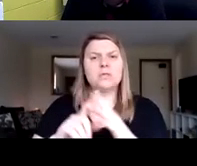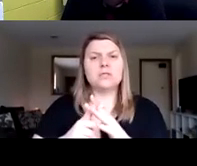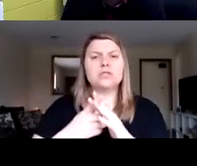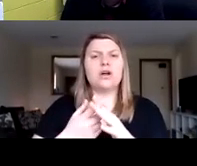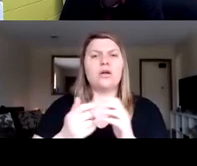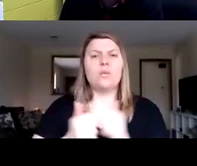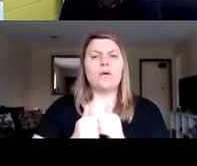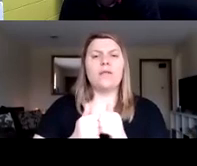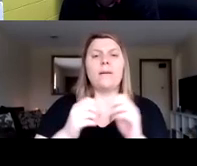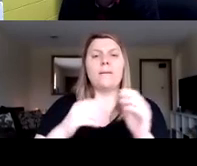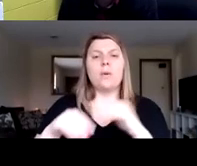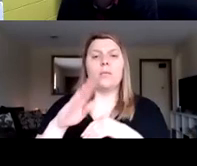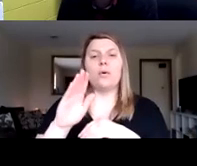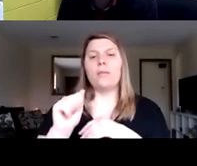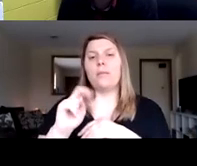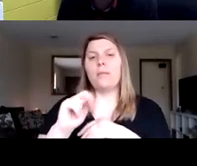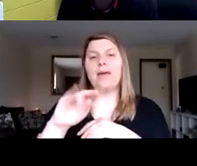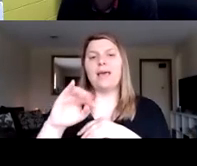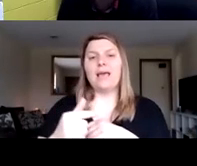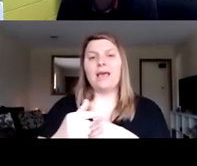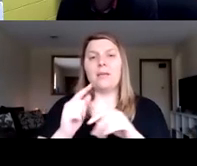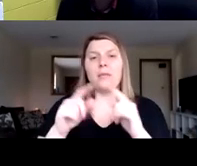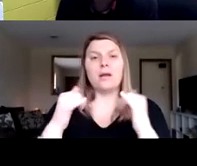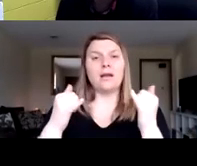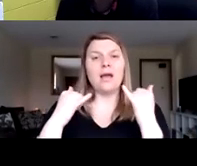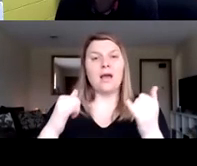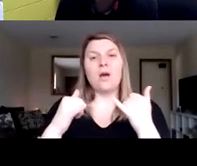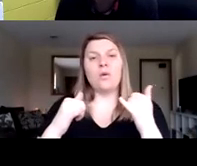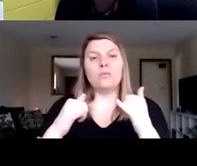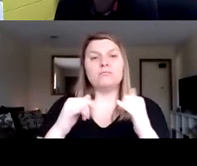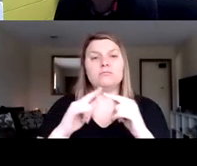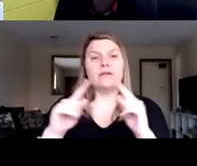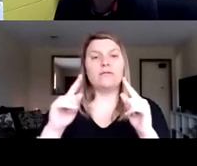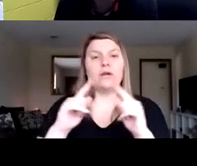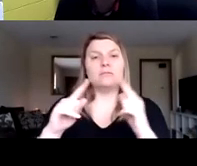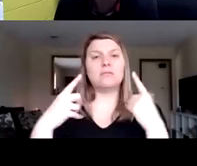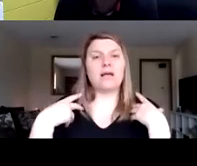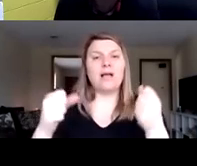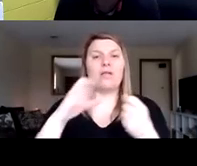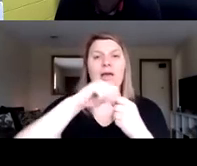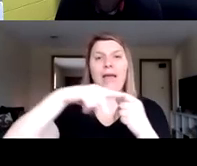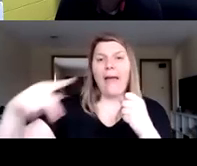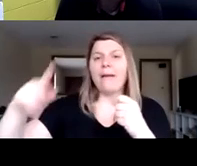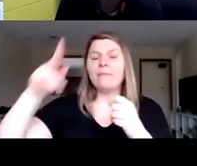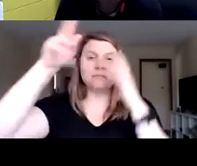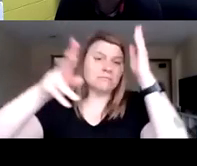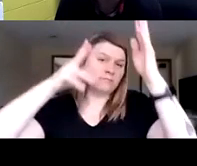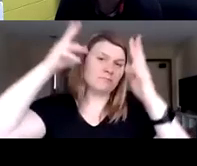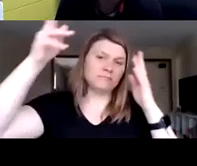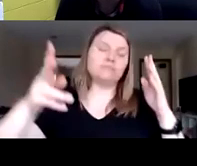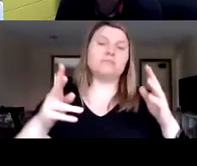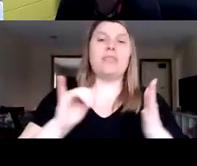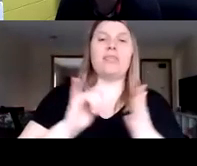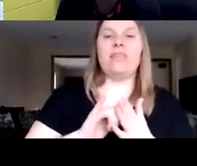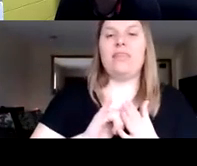mobile banking, and now there's no shortage of different health apps and innovations that have come